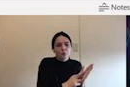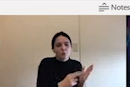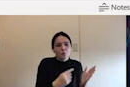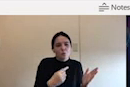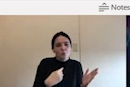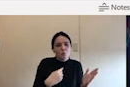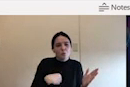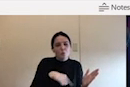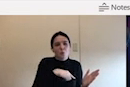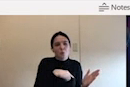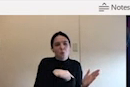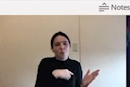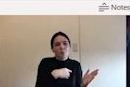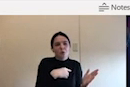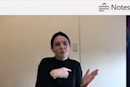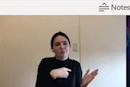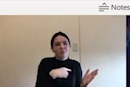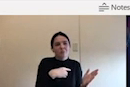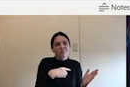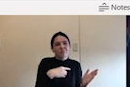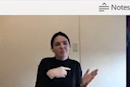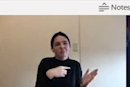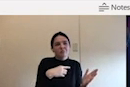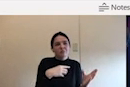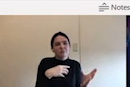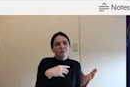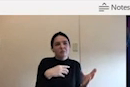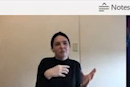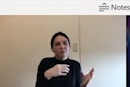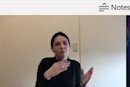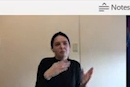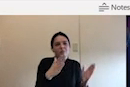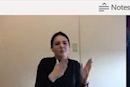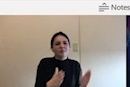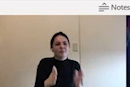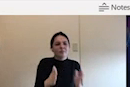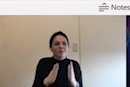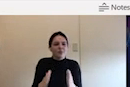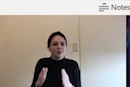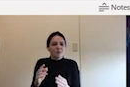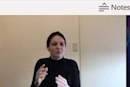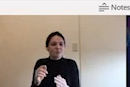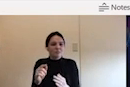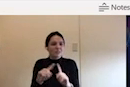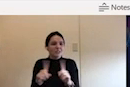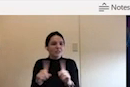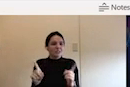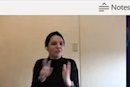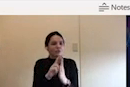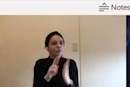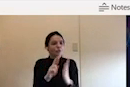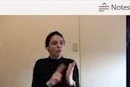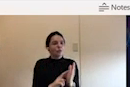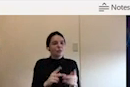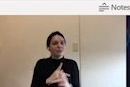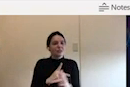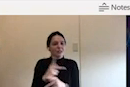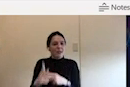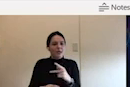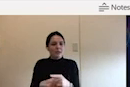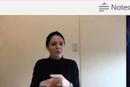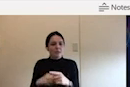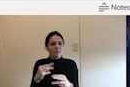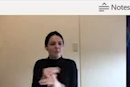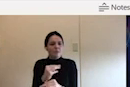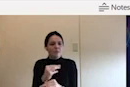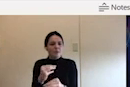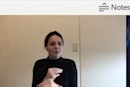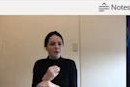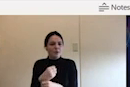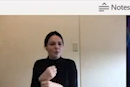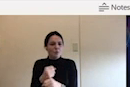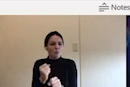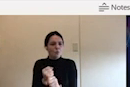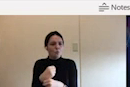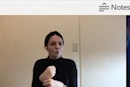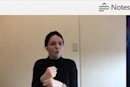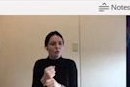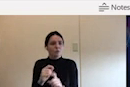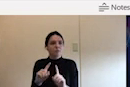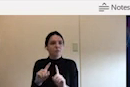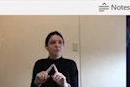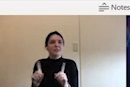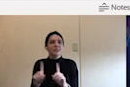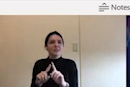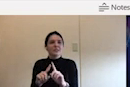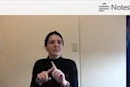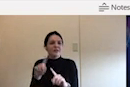rules. And different kinds of math work differently within different conceptual rule sets, the same way different philosophies work differently